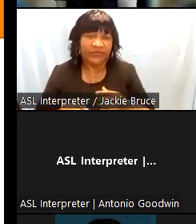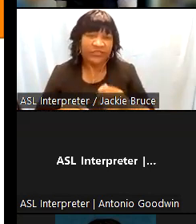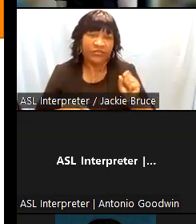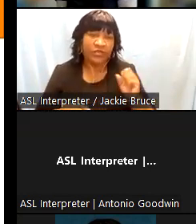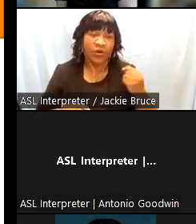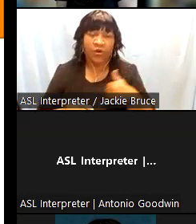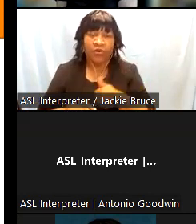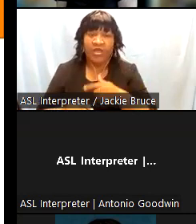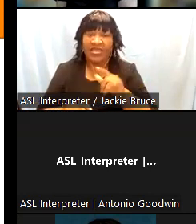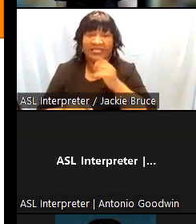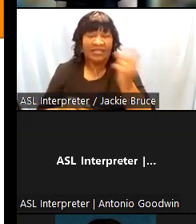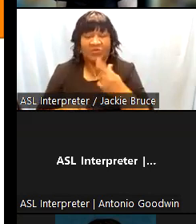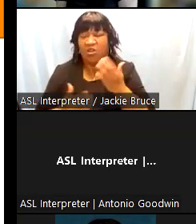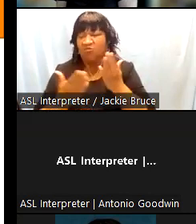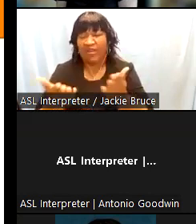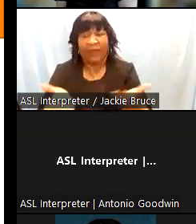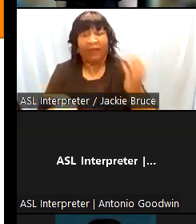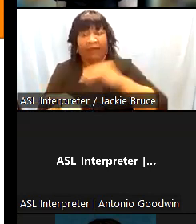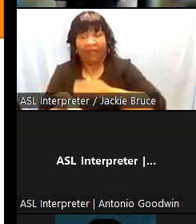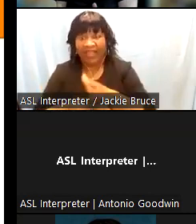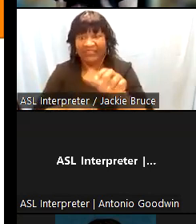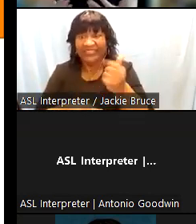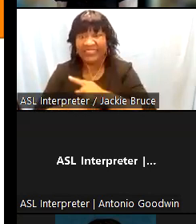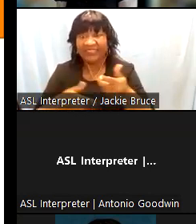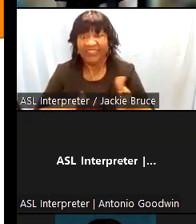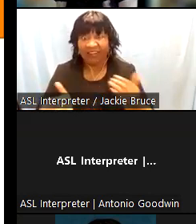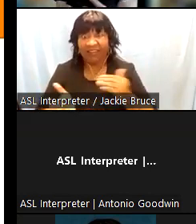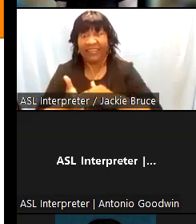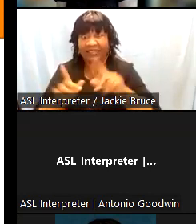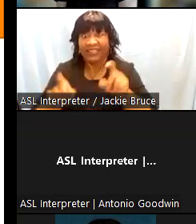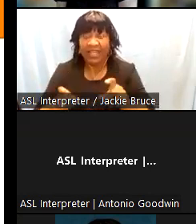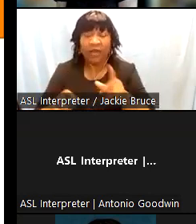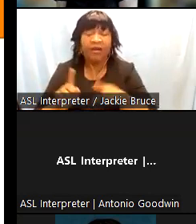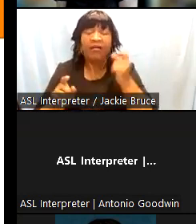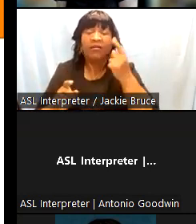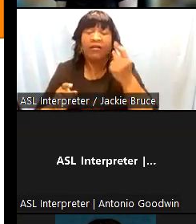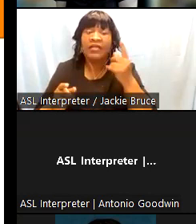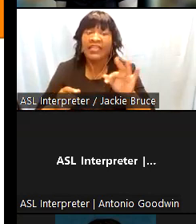so it's not something that we recommend doing. But if you do it and it's positive,